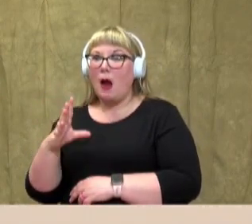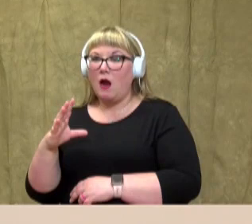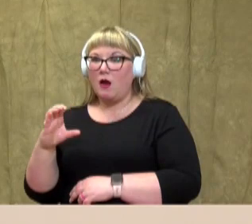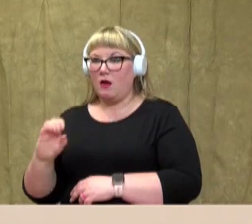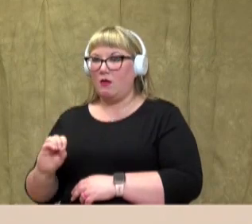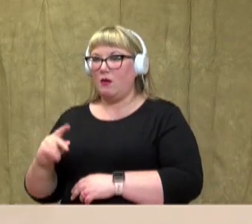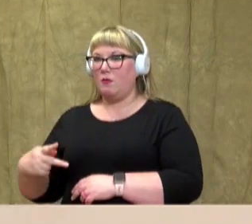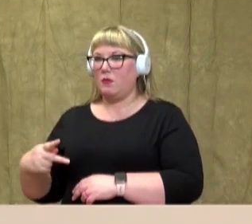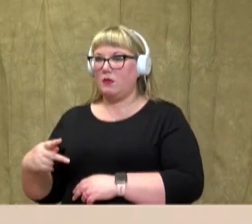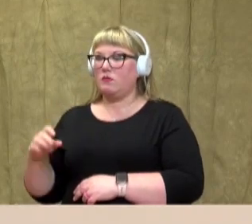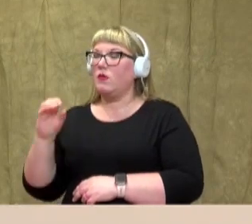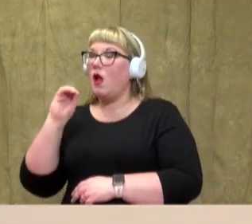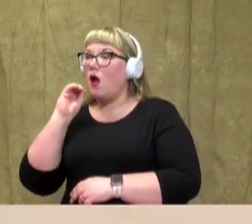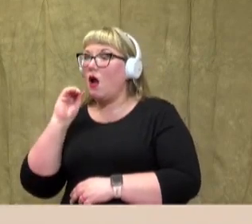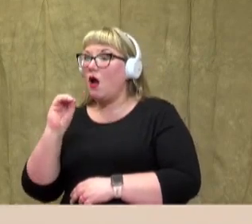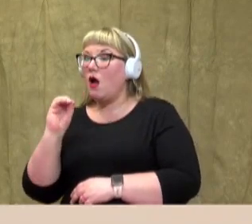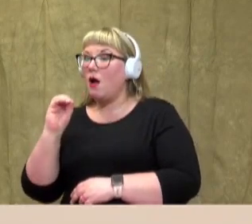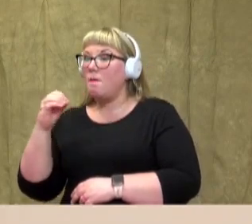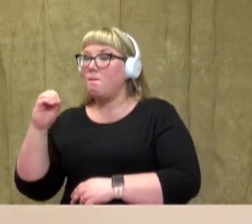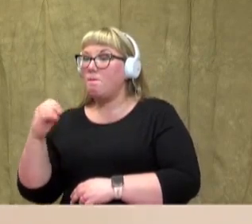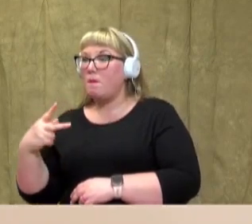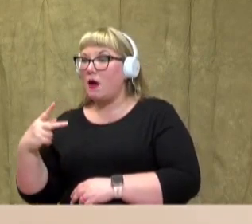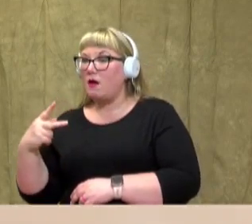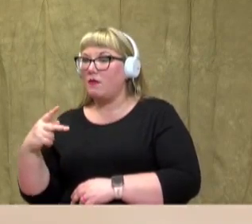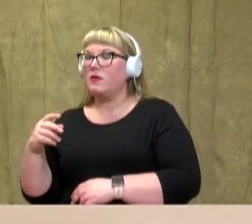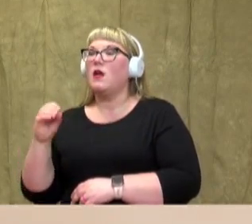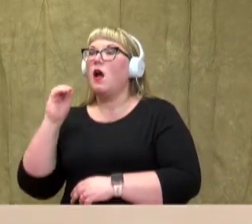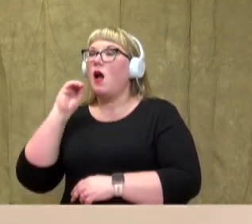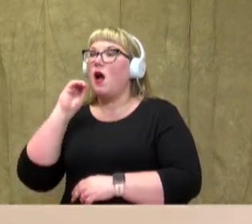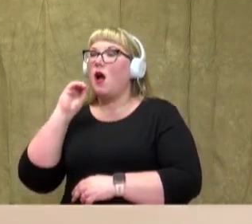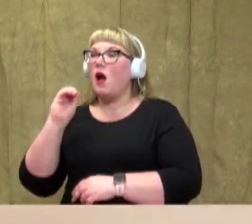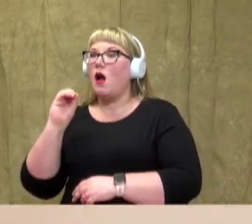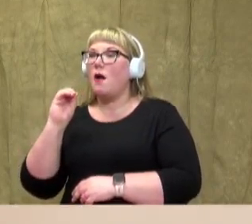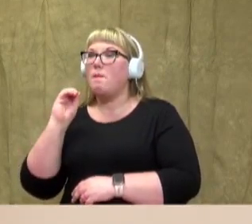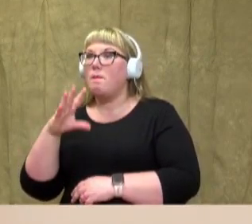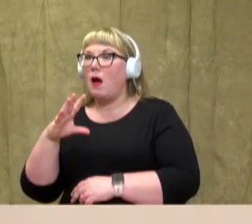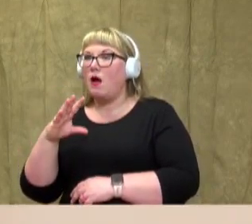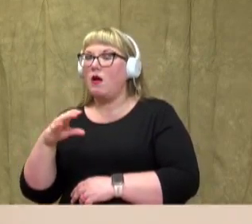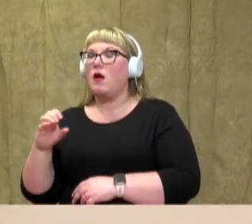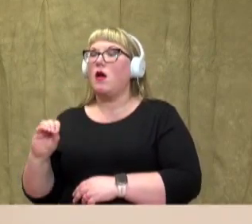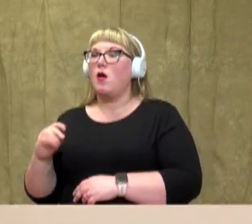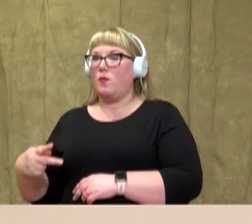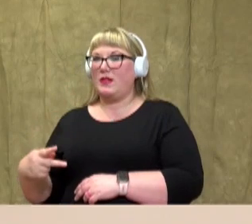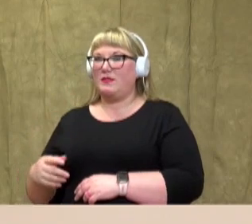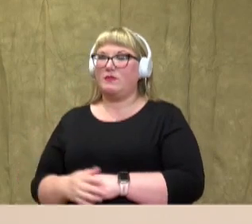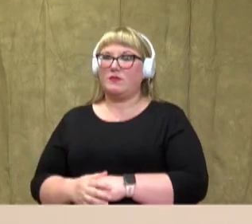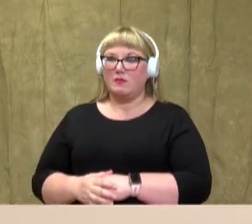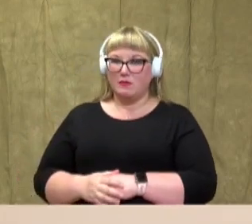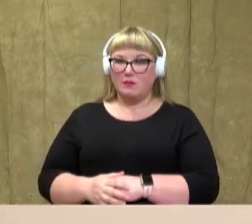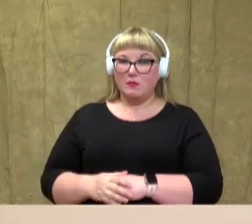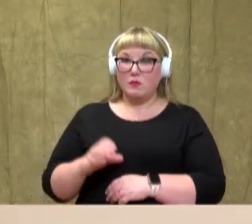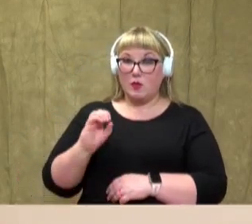up, up. Let's get our eggs and let's add those into the mix.